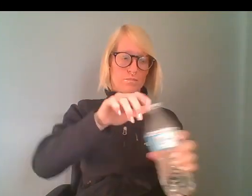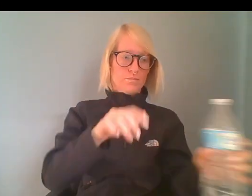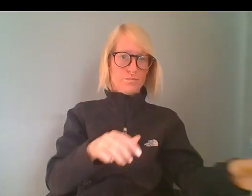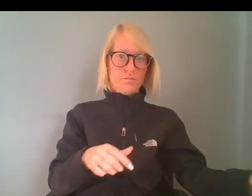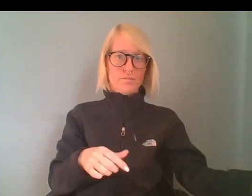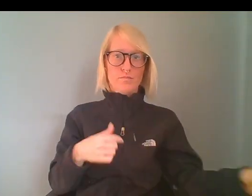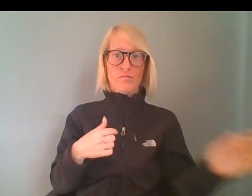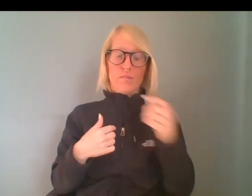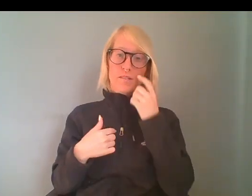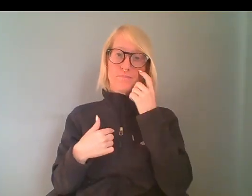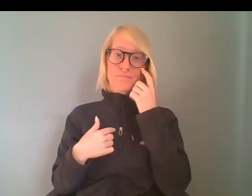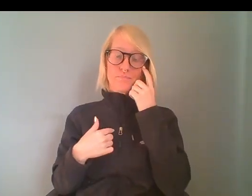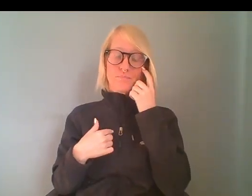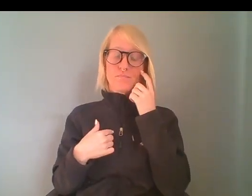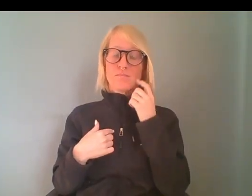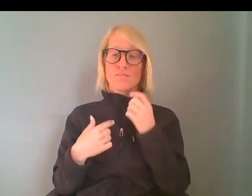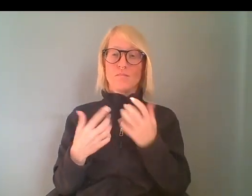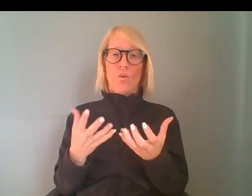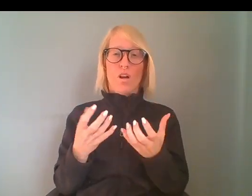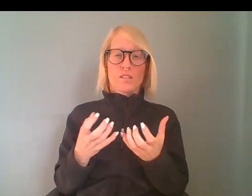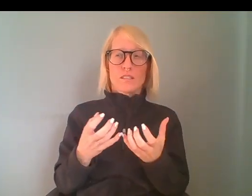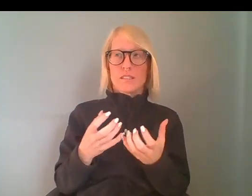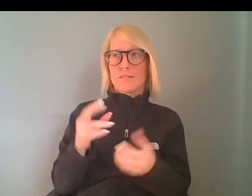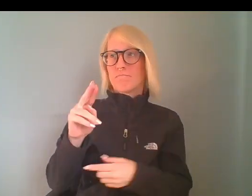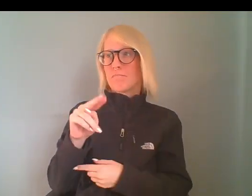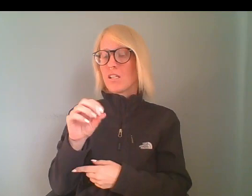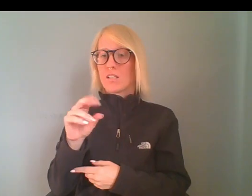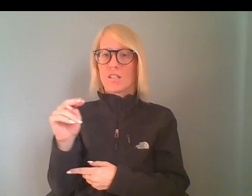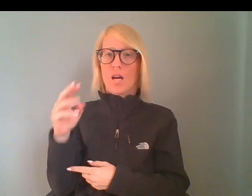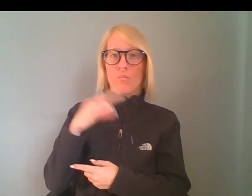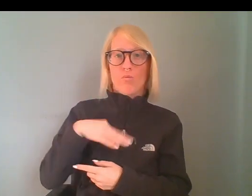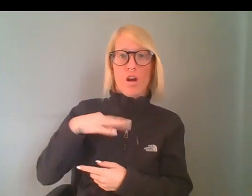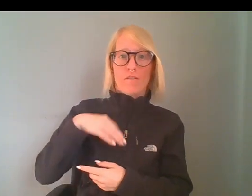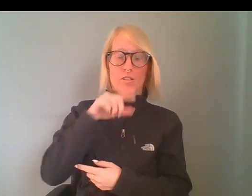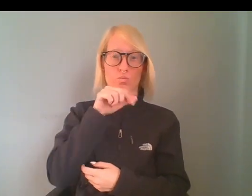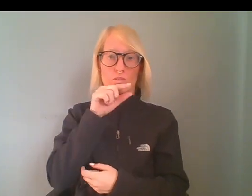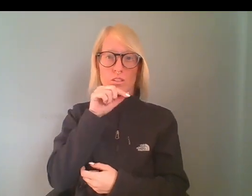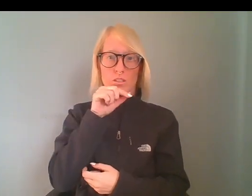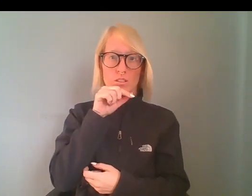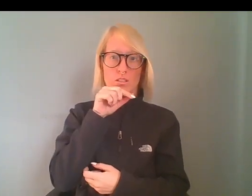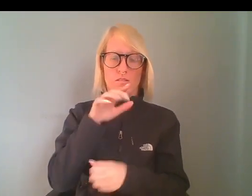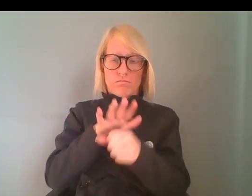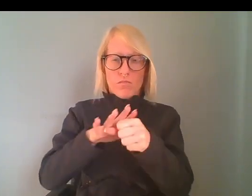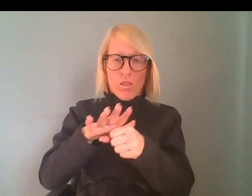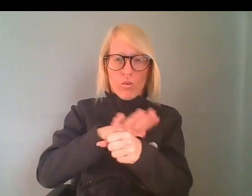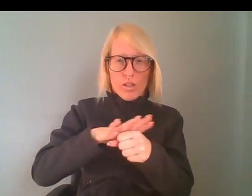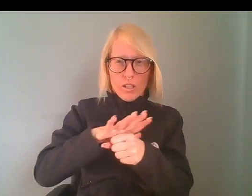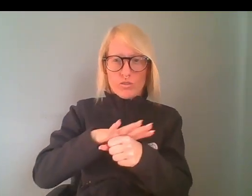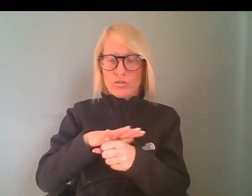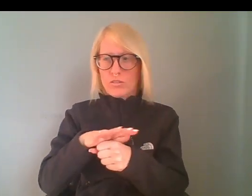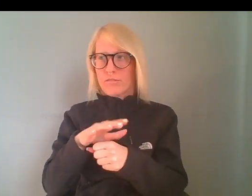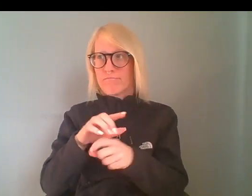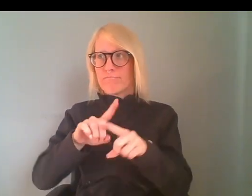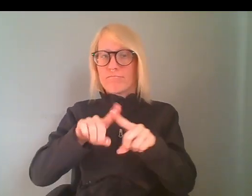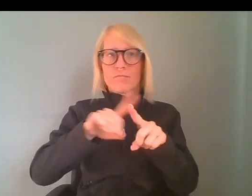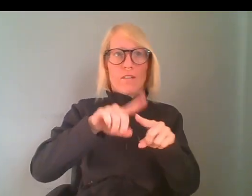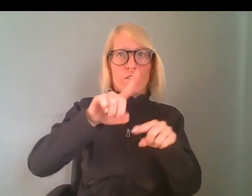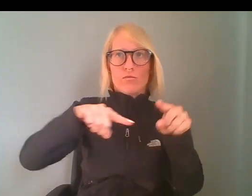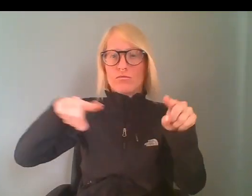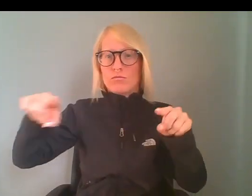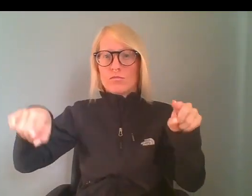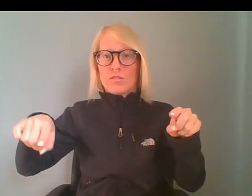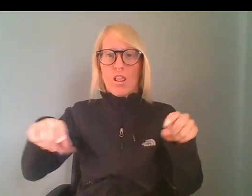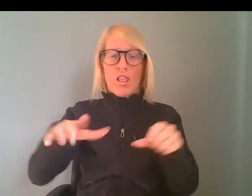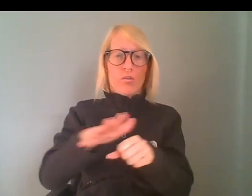of 29403. Okay, and there's different things here. I won't go into all this today, but you can do different searches, change your